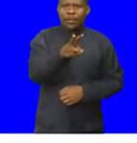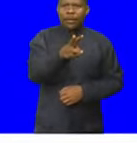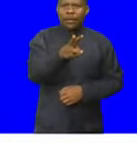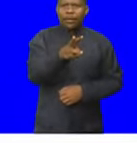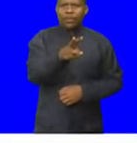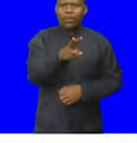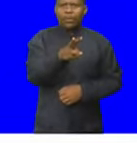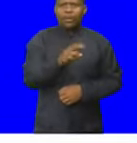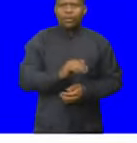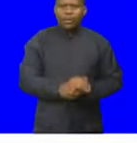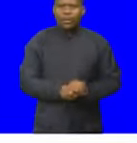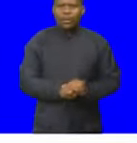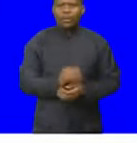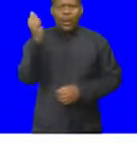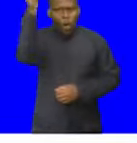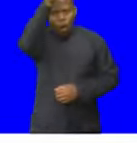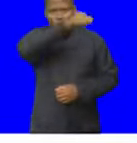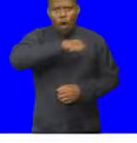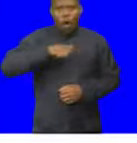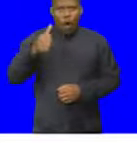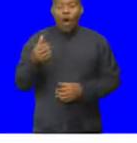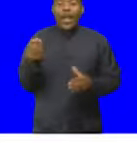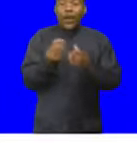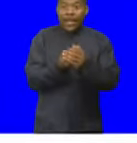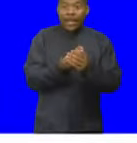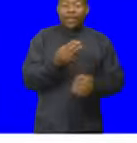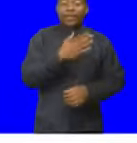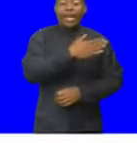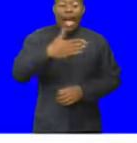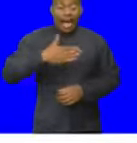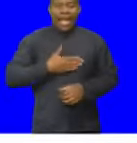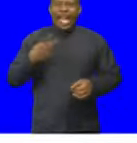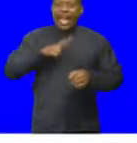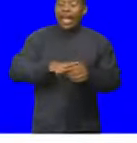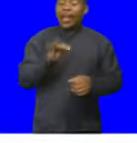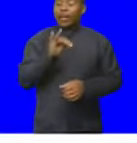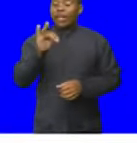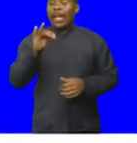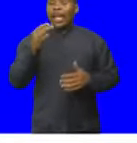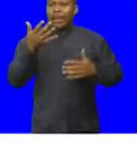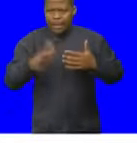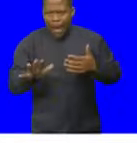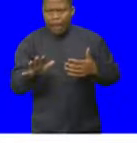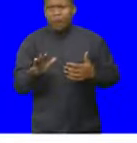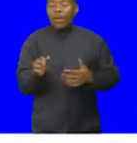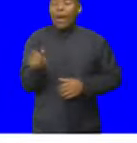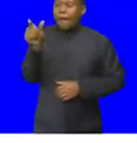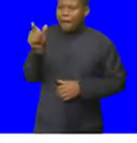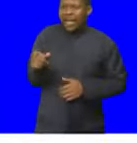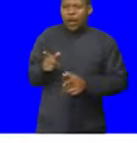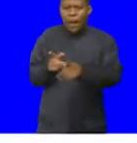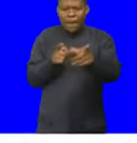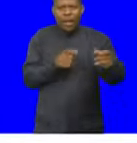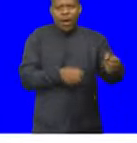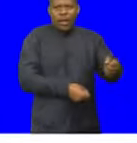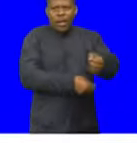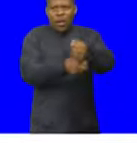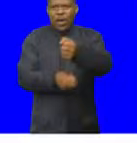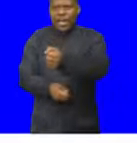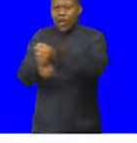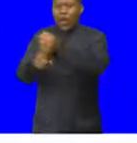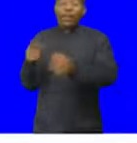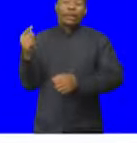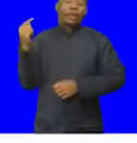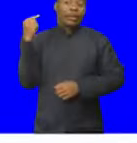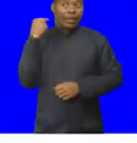like it. God is with us. Lesehlakalo lesikese sibili kwekuthi kubulawe umuntu loyesekelako lempi lechubekayo eveni